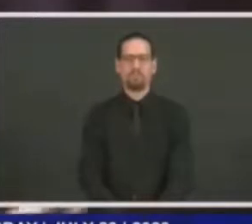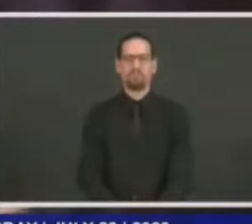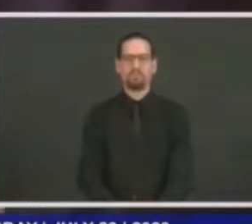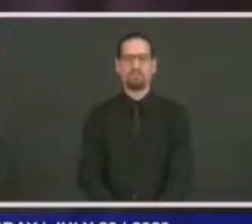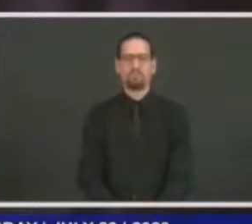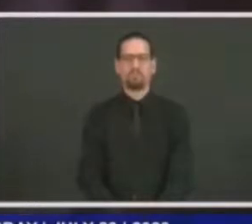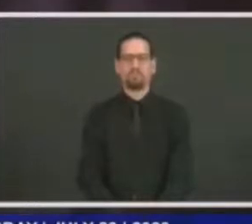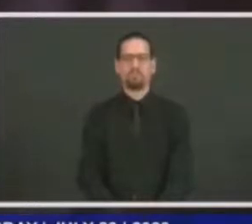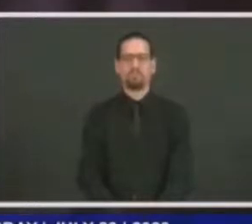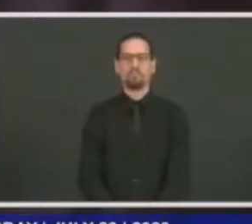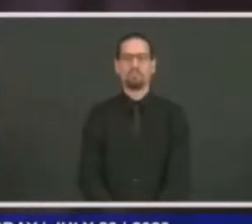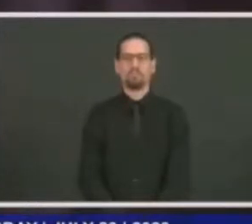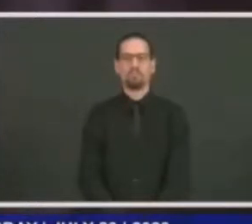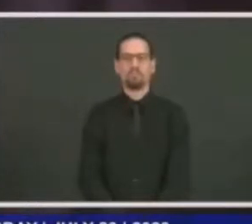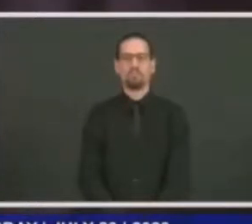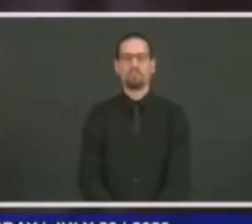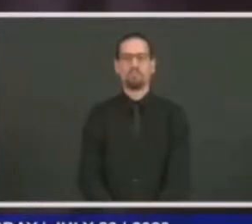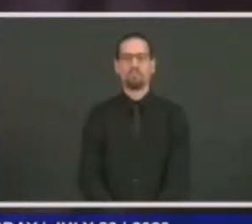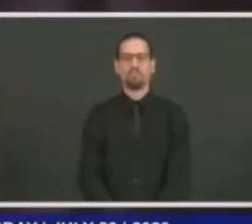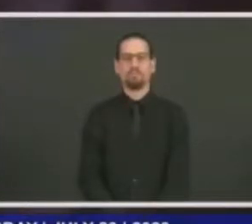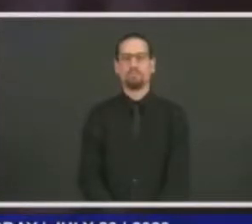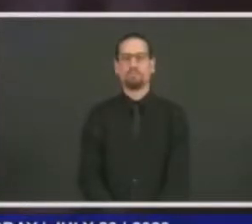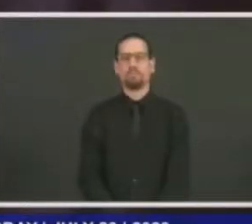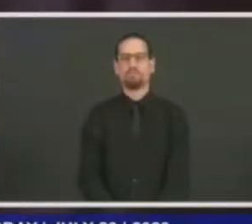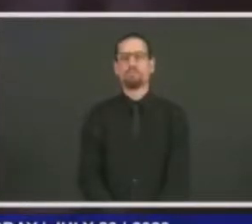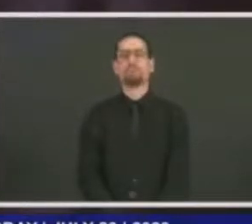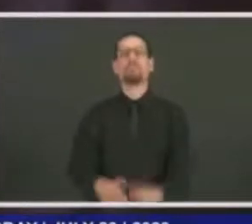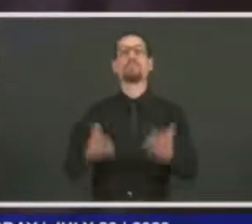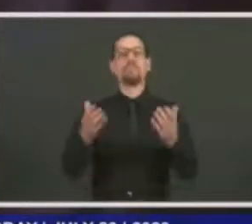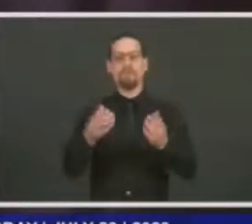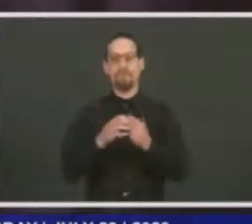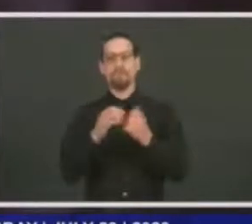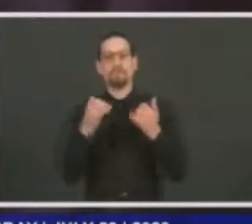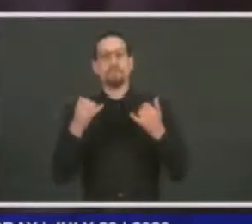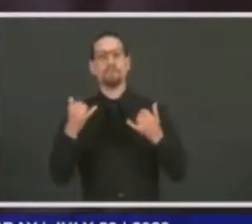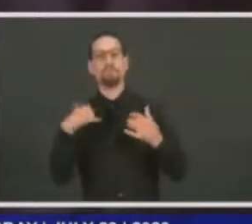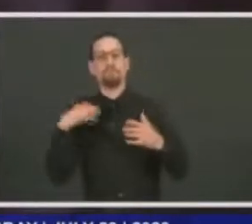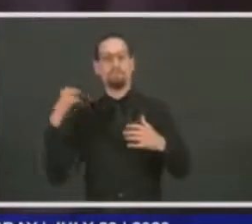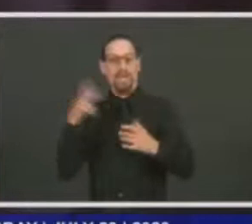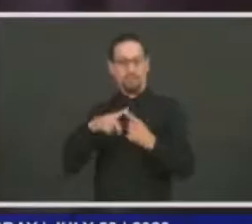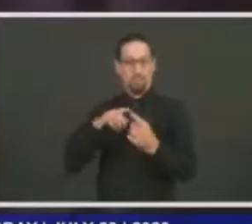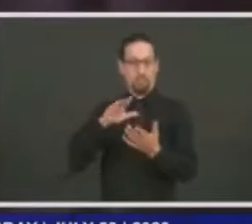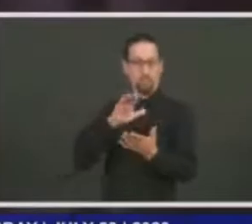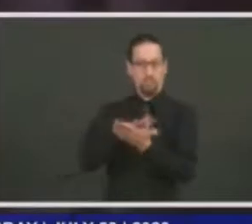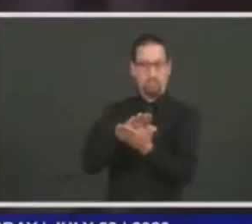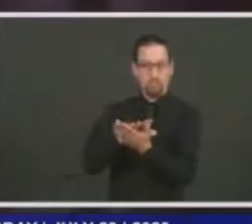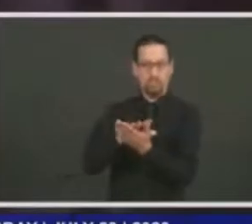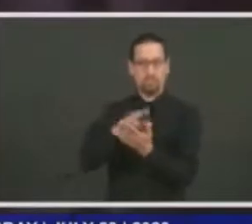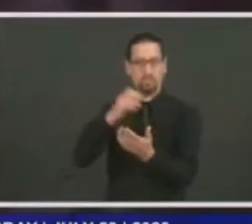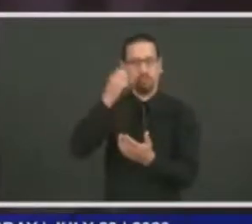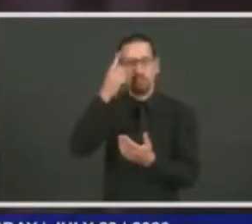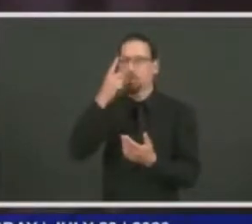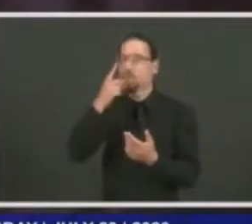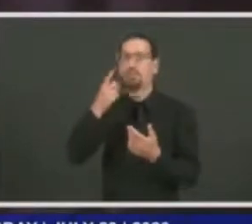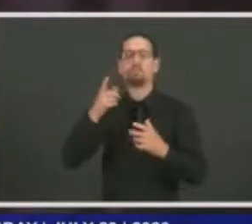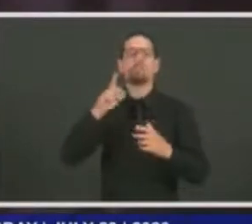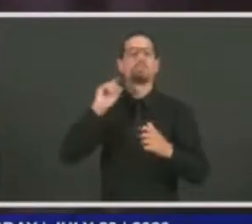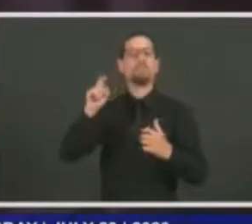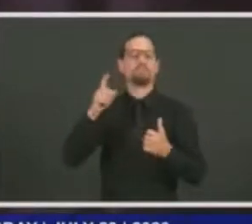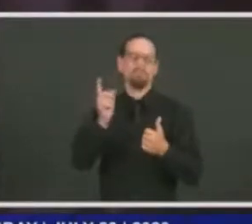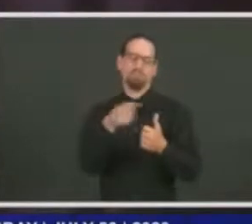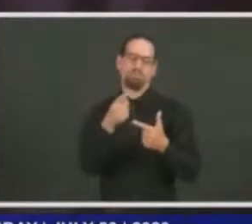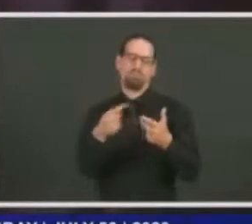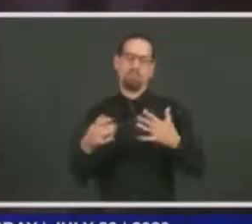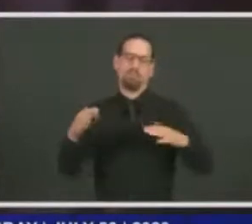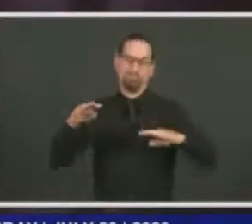But we won't return anyone to the classroom until we meet all the metrics that the governor outlined and that we have confidence that every school